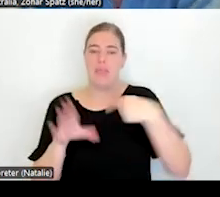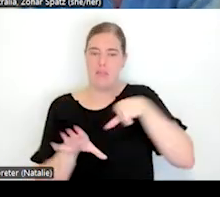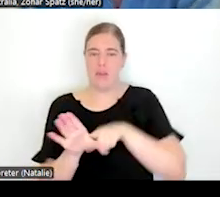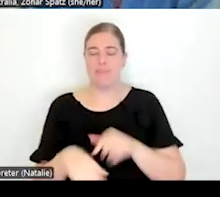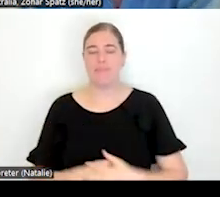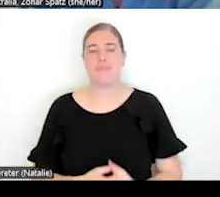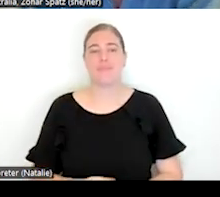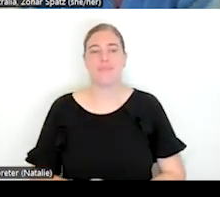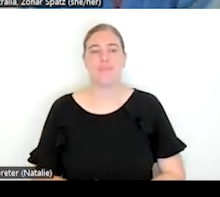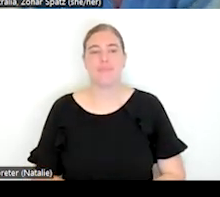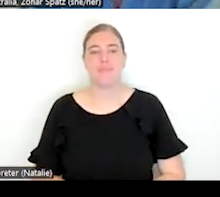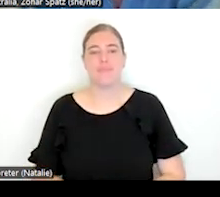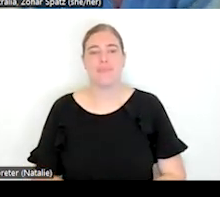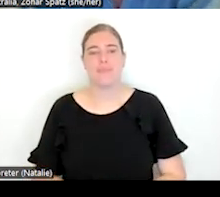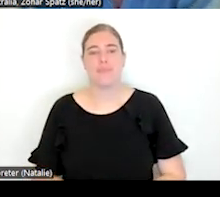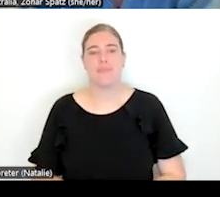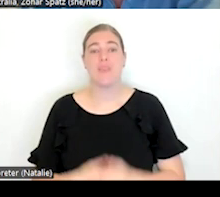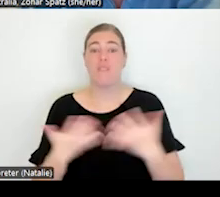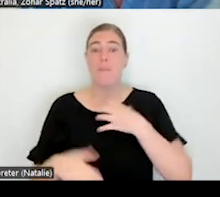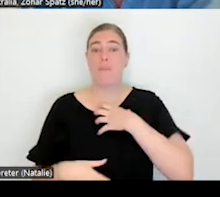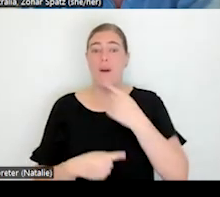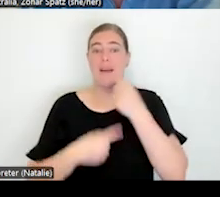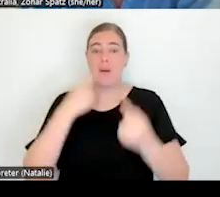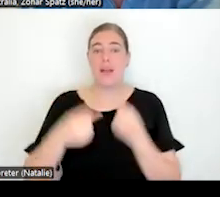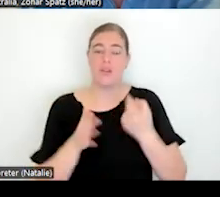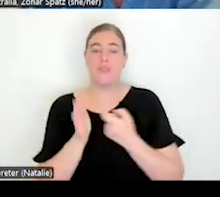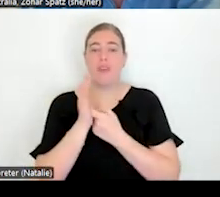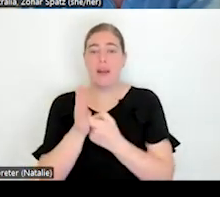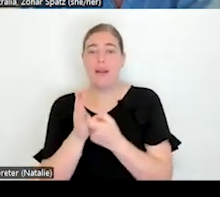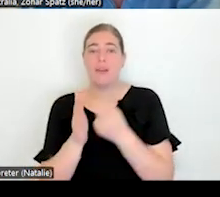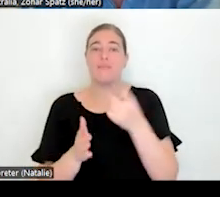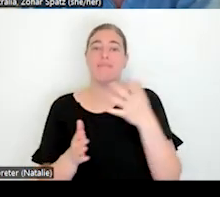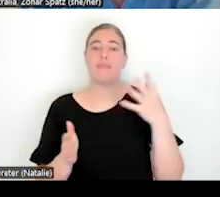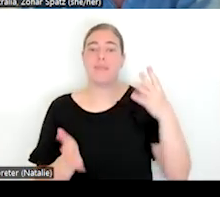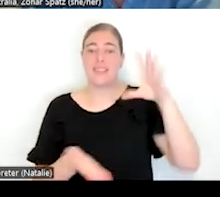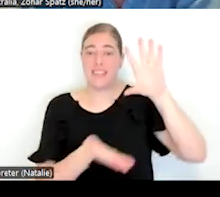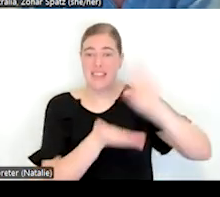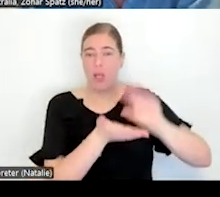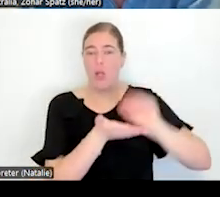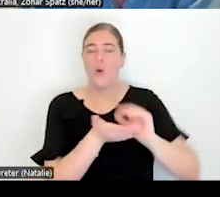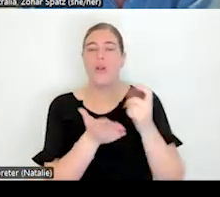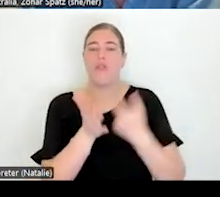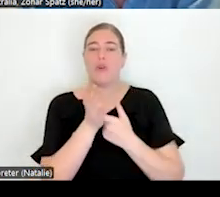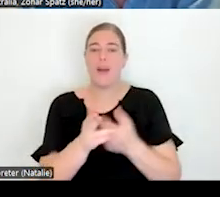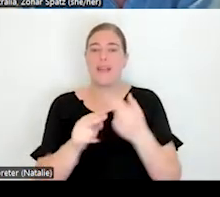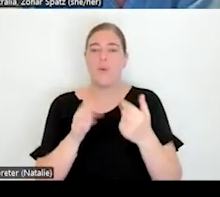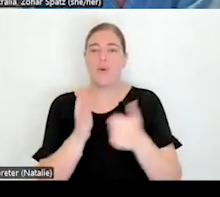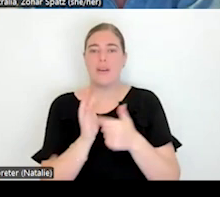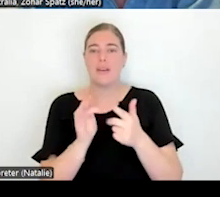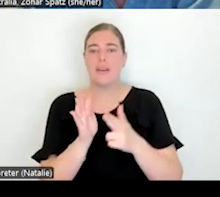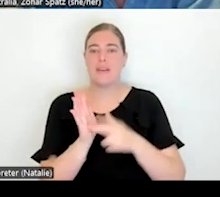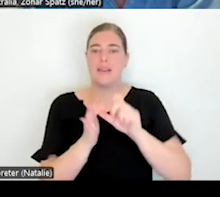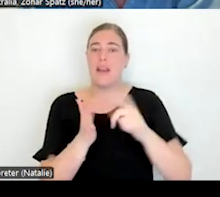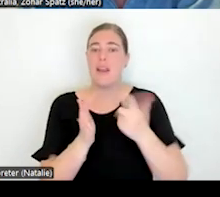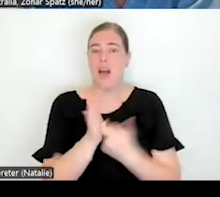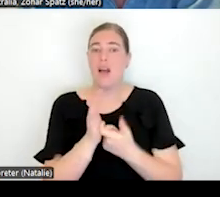For more information, we'd recommend that you must download the request for tender documents and easy read versions that can